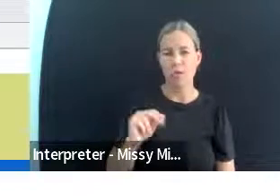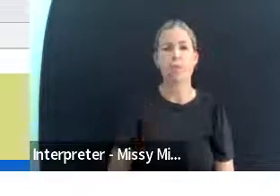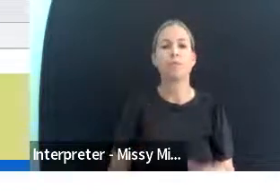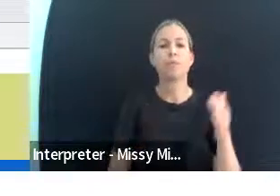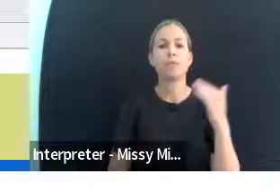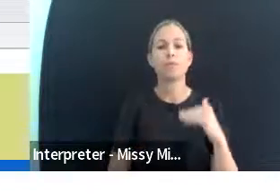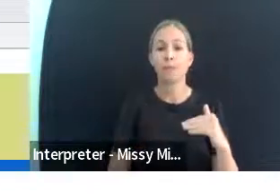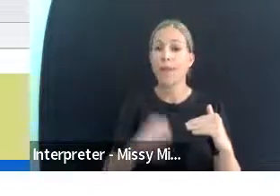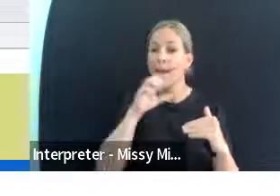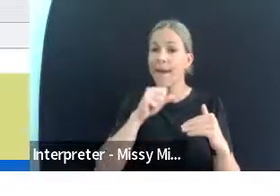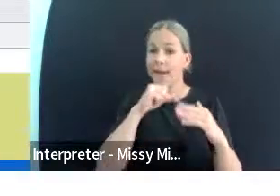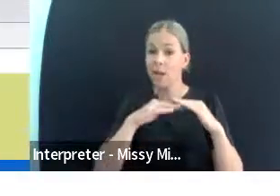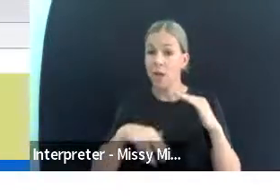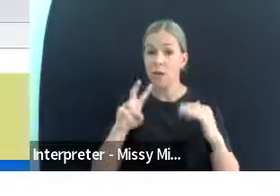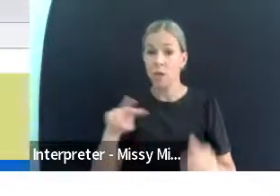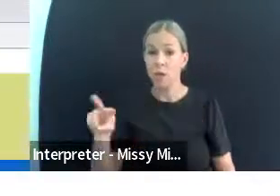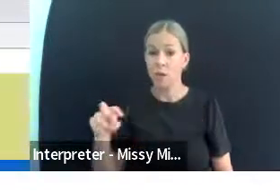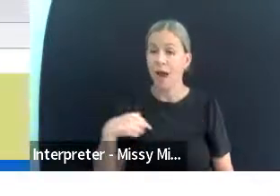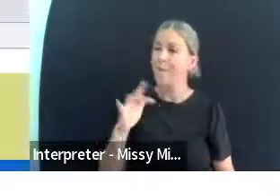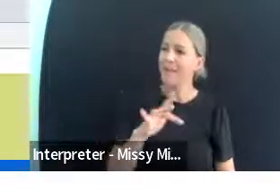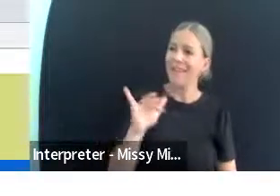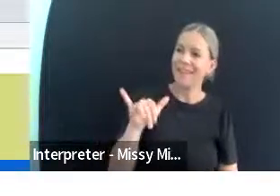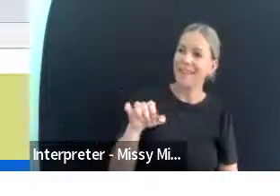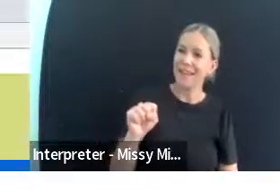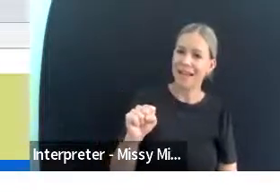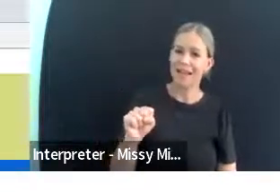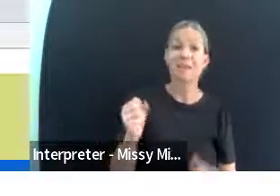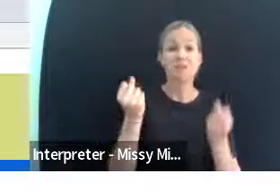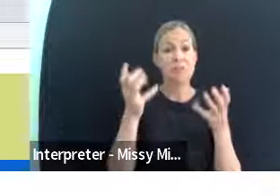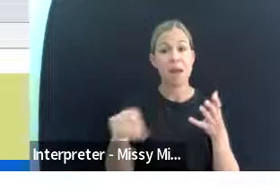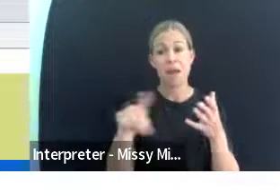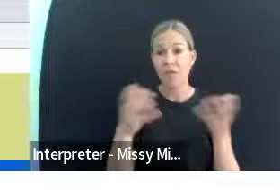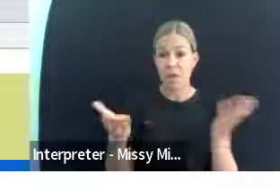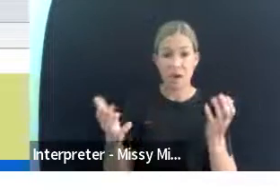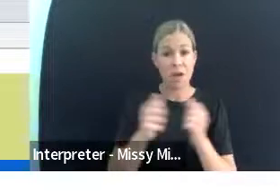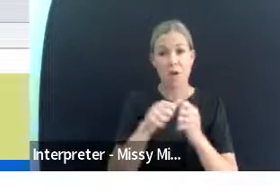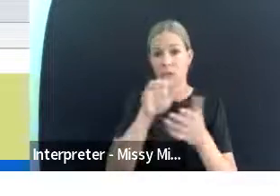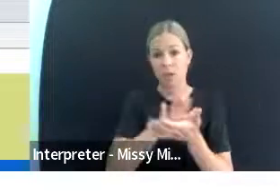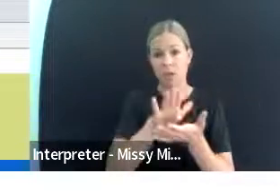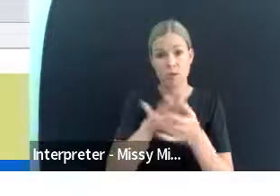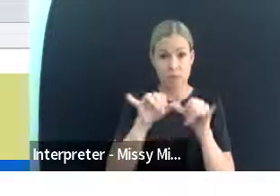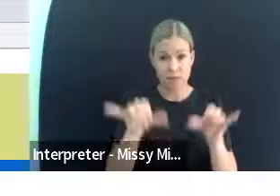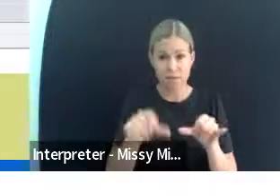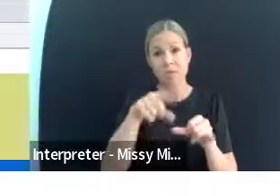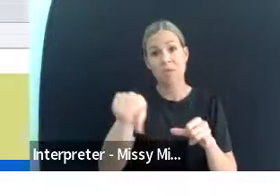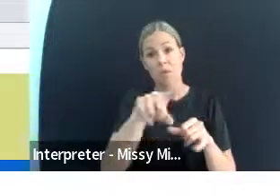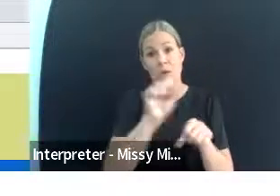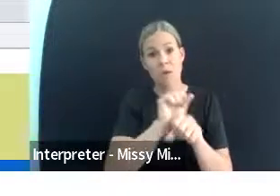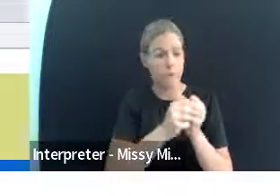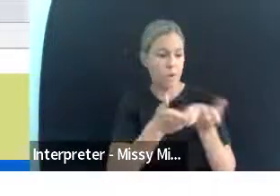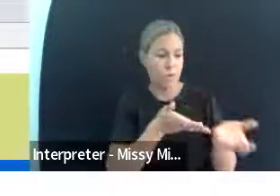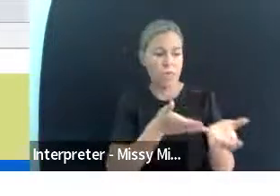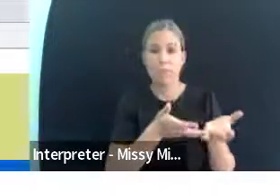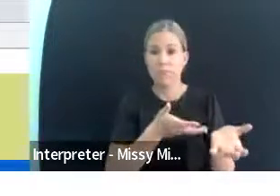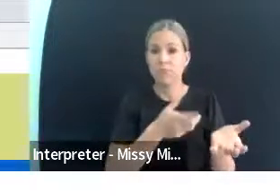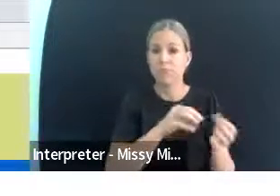22 years old? I'm going to click yes, because a number of you are here with school systems and you work with students. And so I want to show you